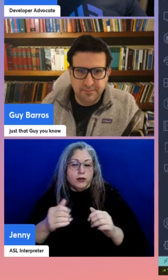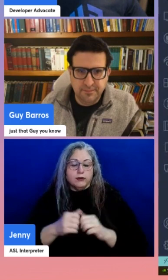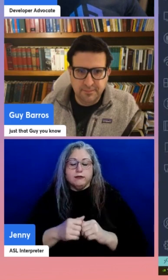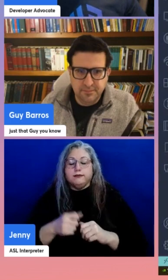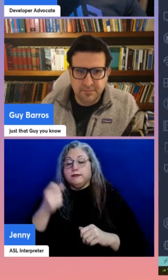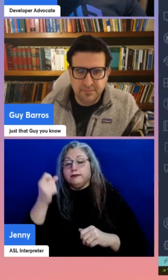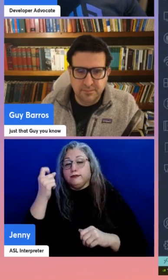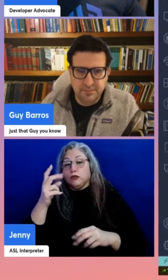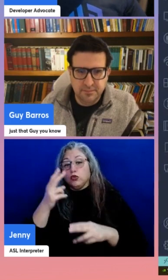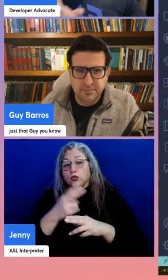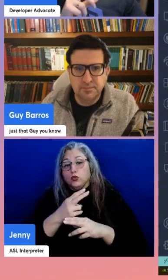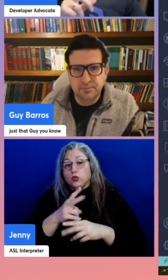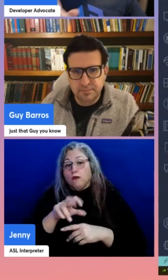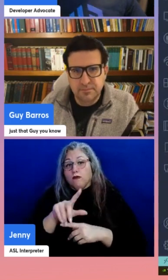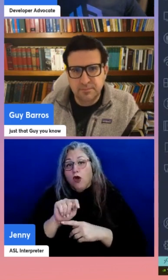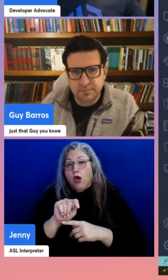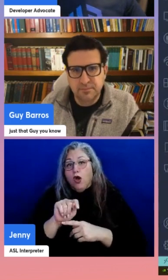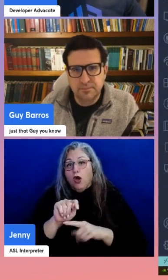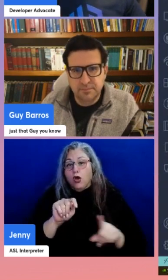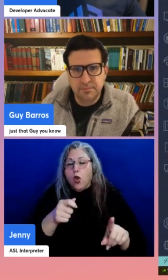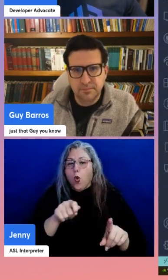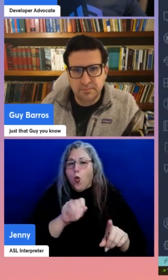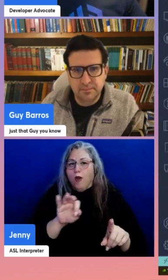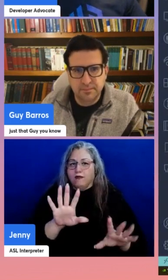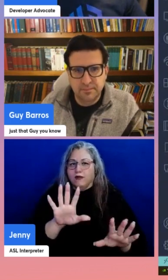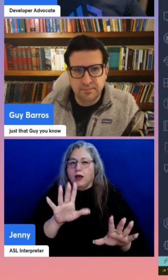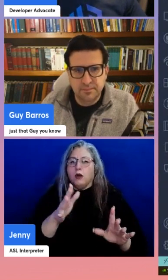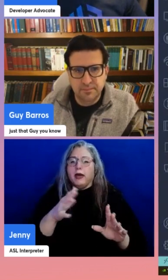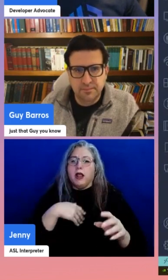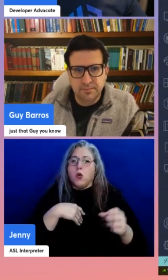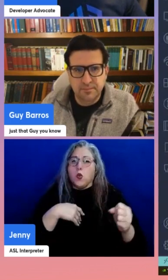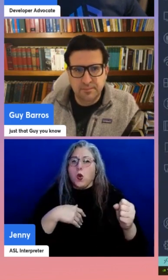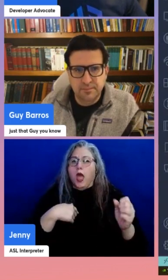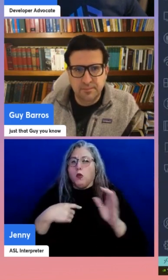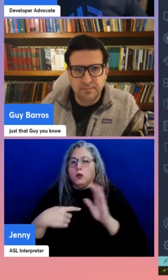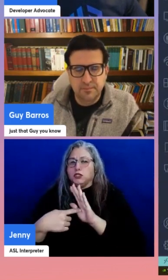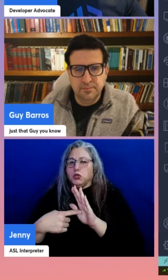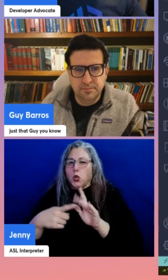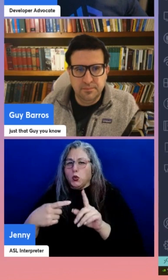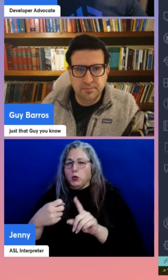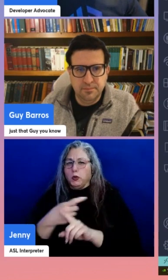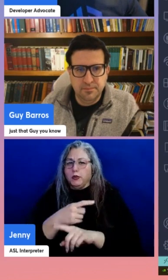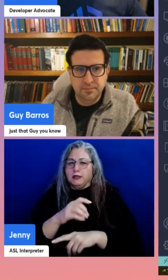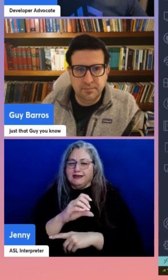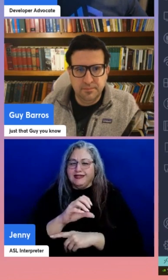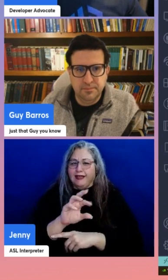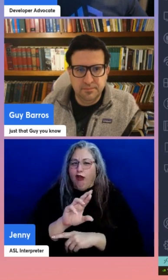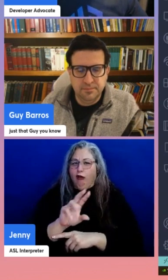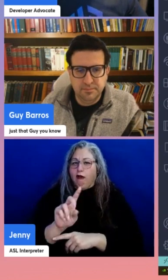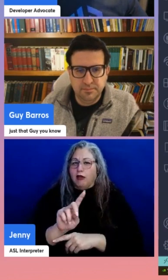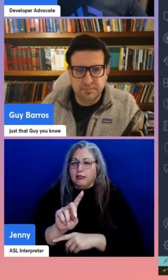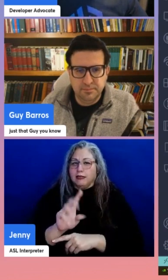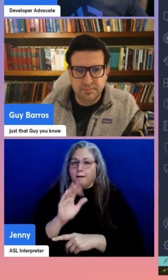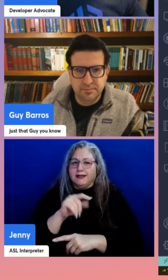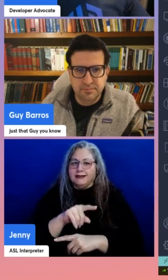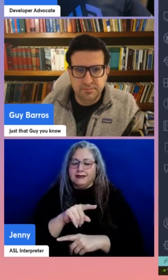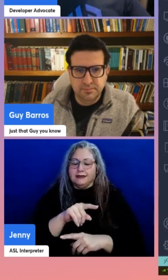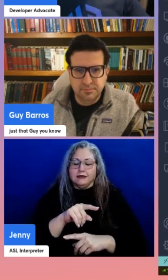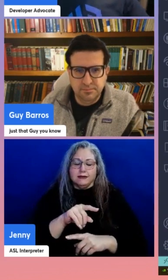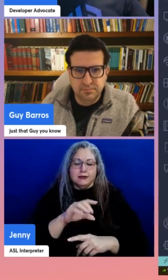this Vault auth. So let me just quickly show you the CRD of this, because it is a custom resource